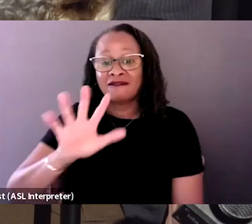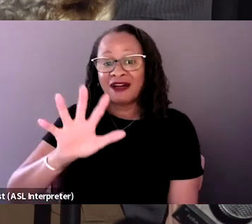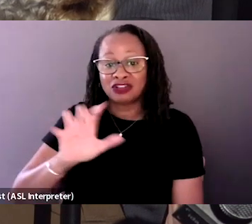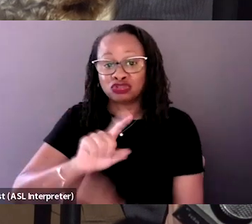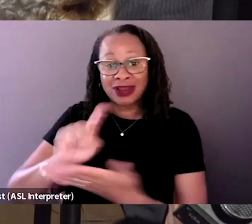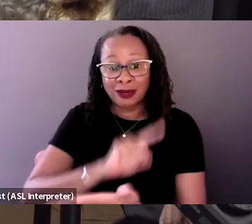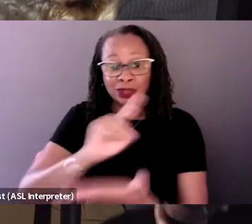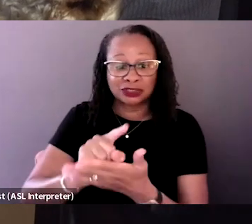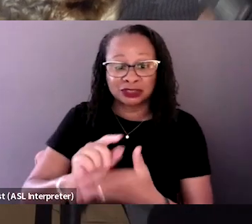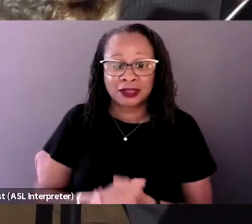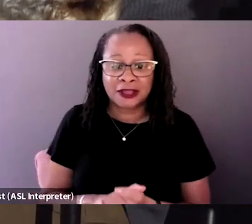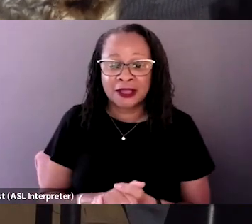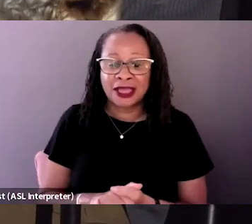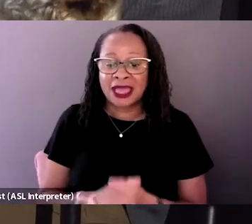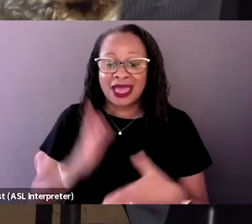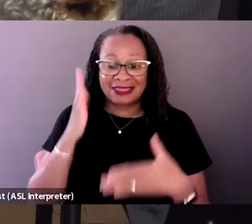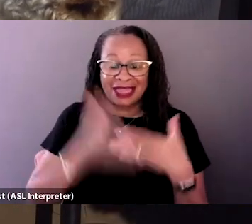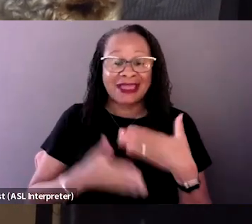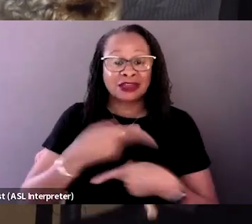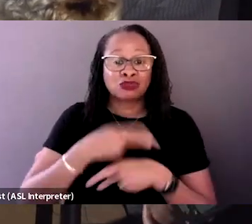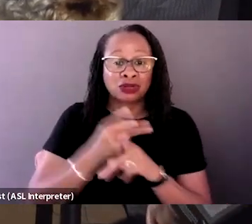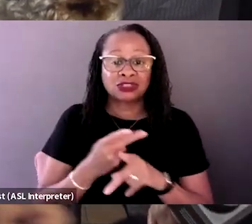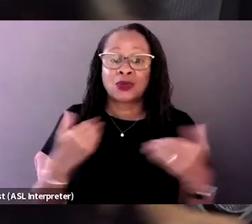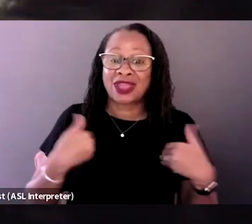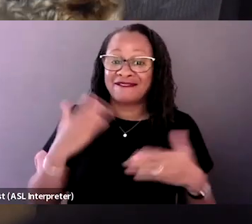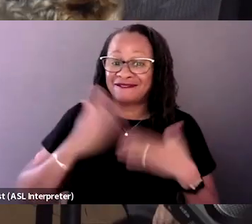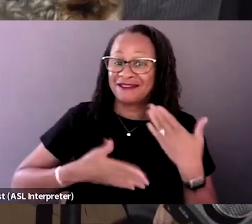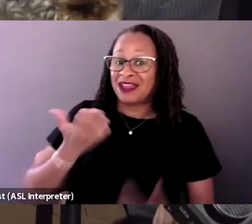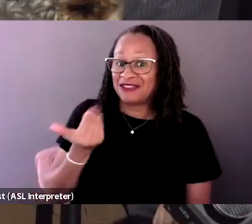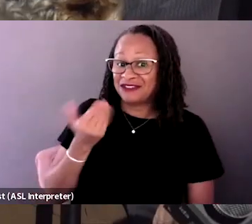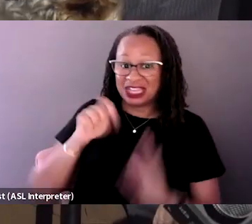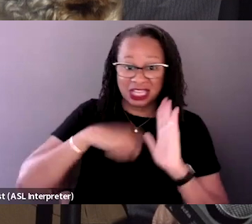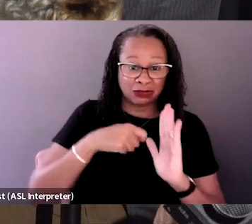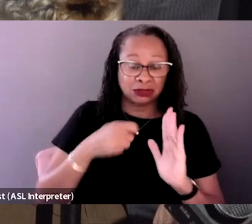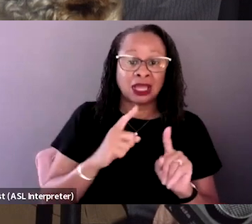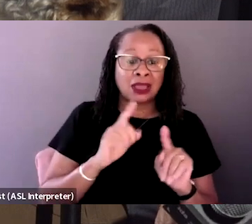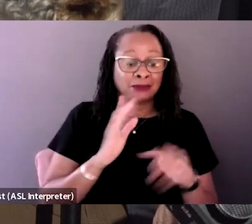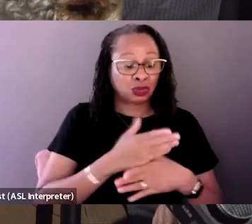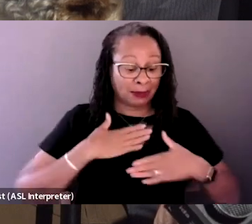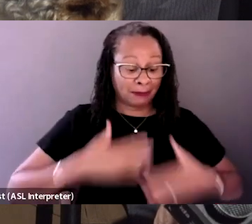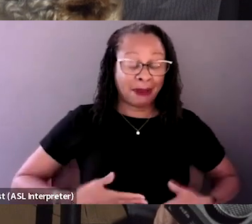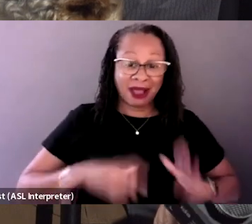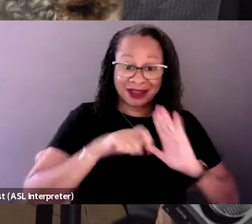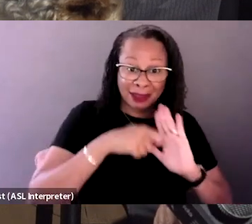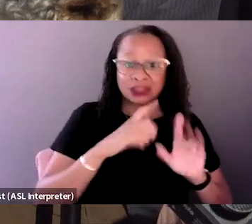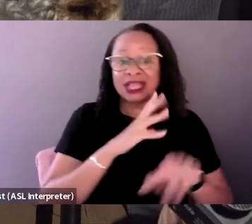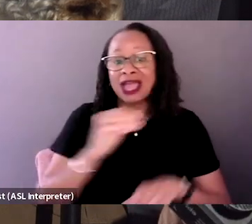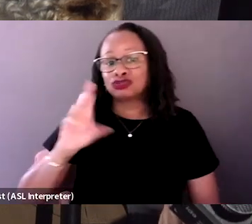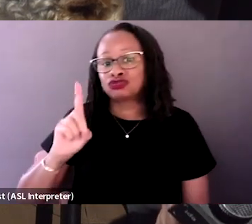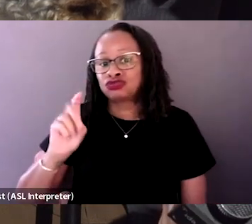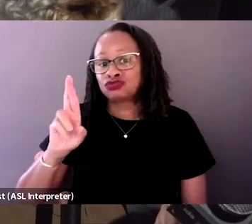hours. We ended up by the end of the production with 15 cameras in Ukraine, between body cameras